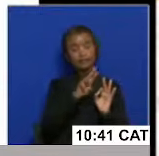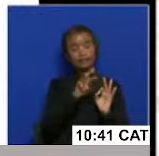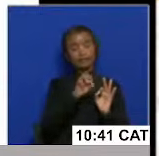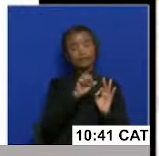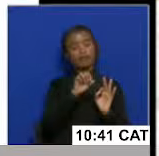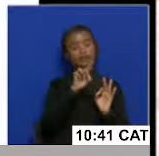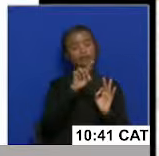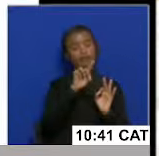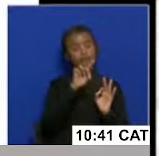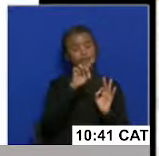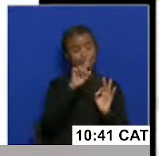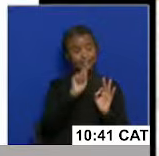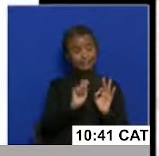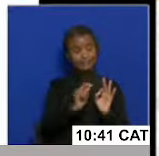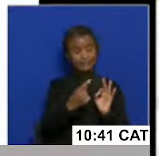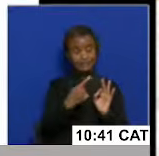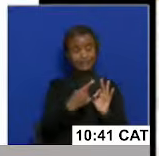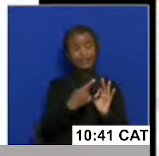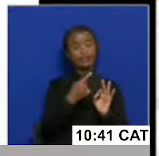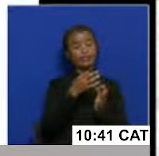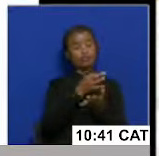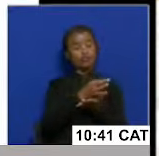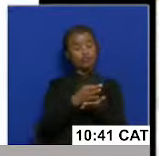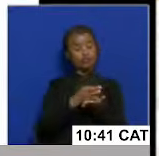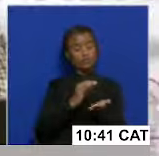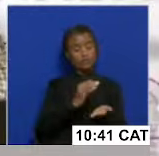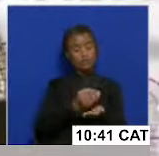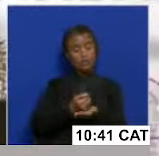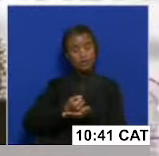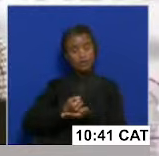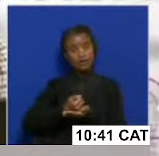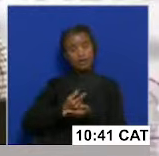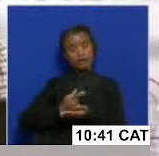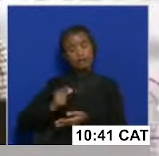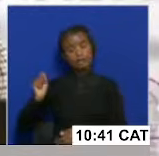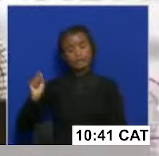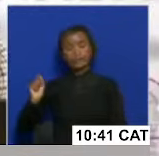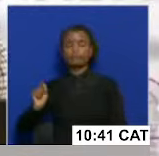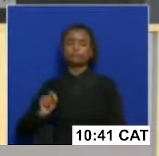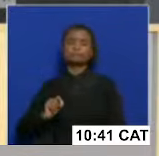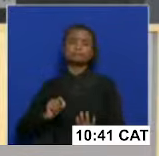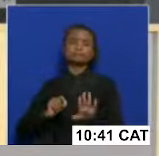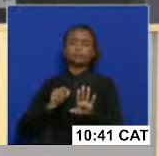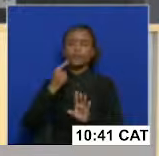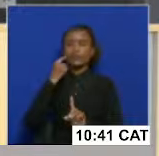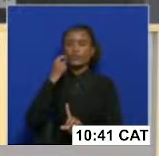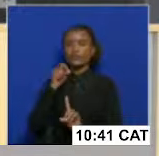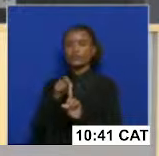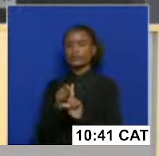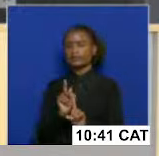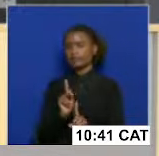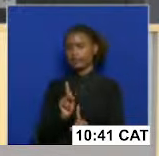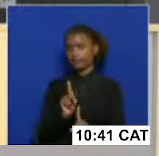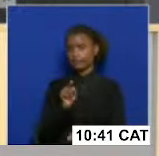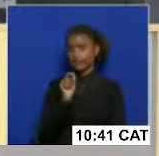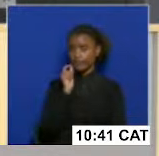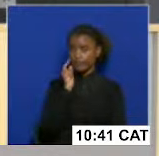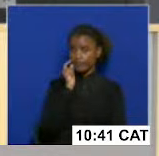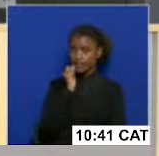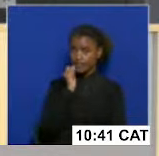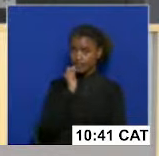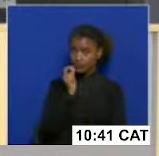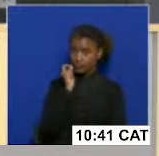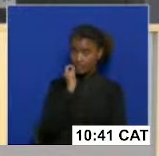stones. Witness K, this man that you say you no longer recall his name, did he